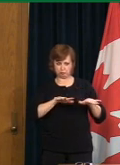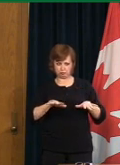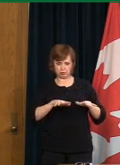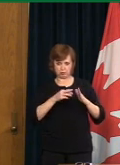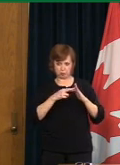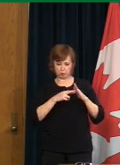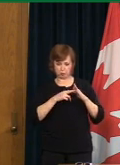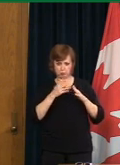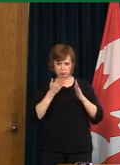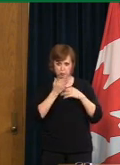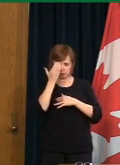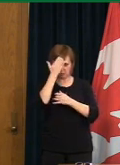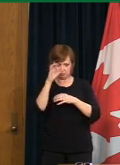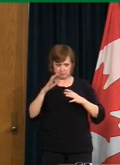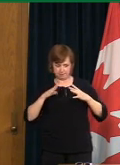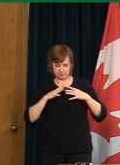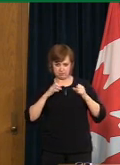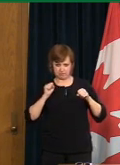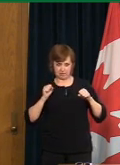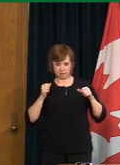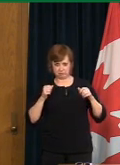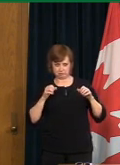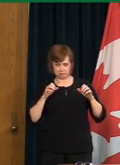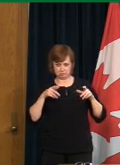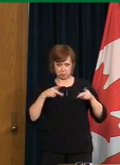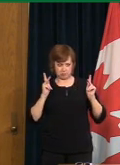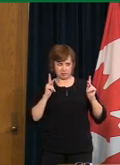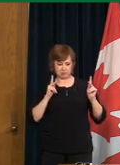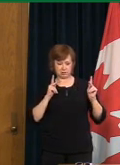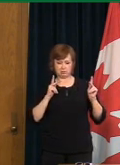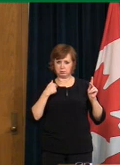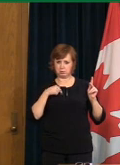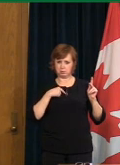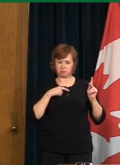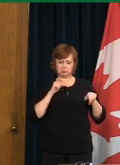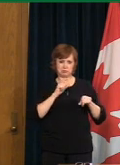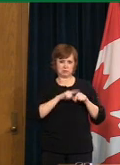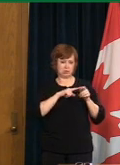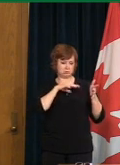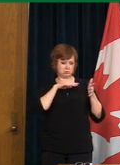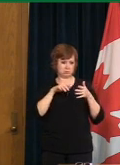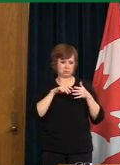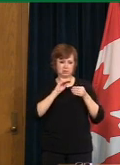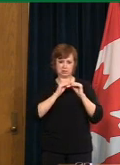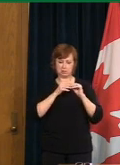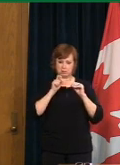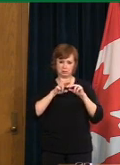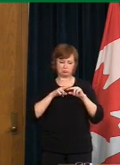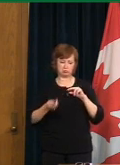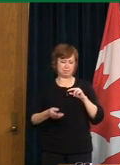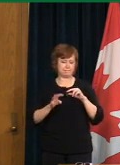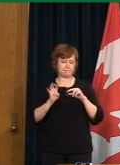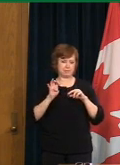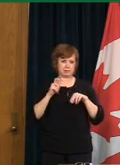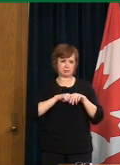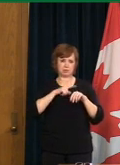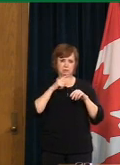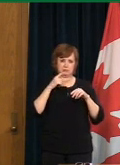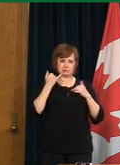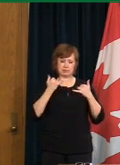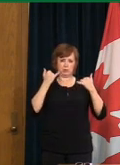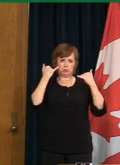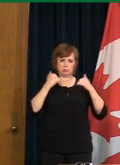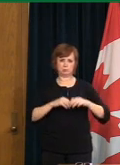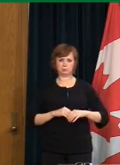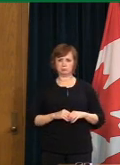over the holiday season so that families would be able to gather. But they need to fall, and they need to fall quite substantially.